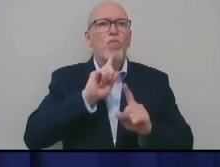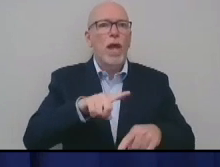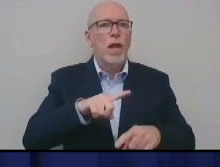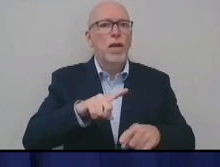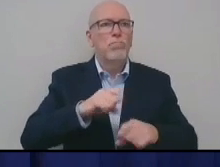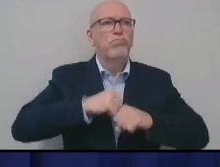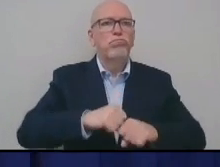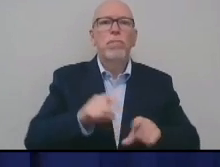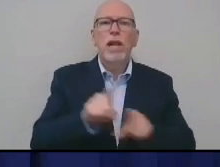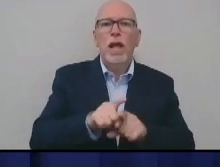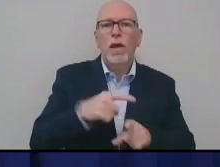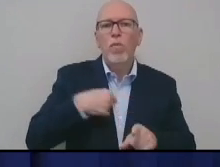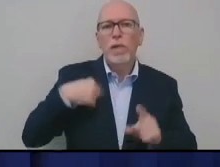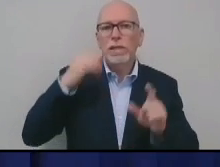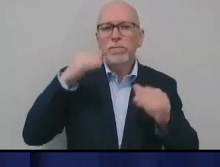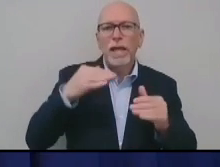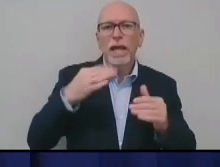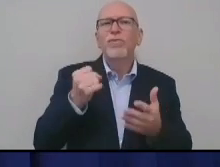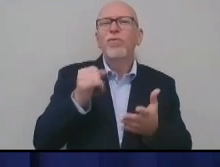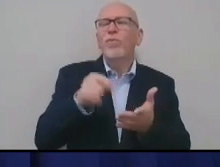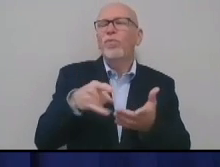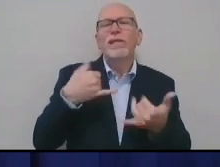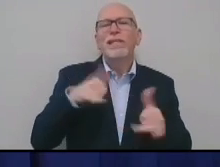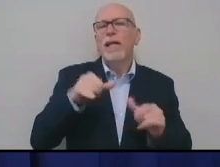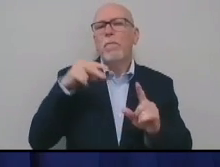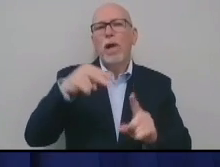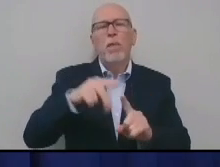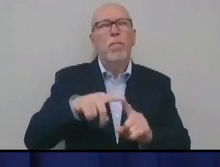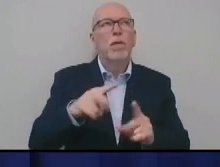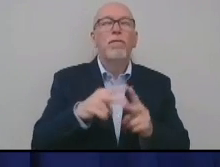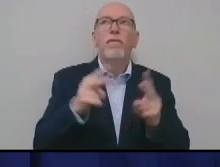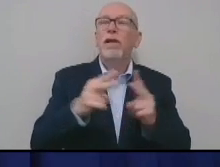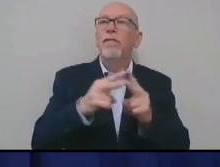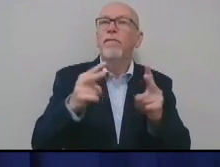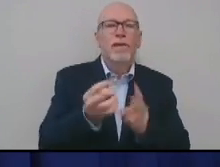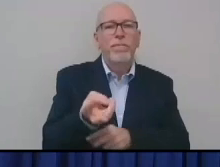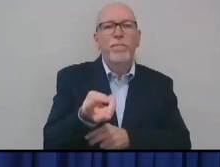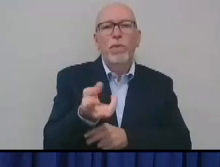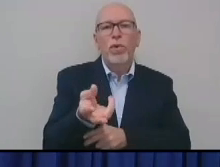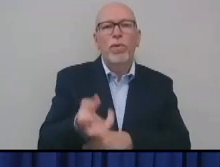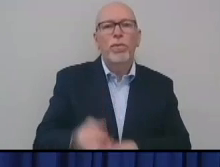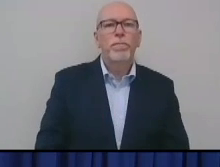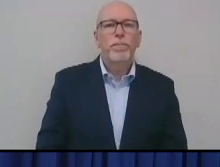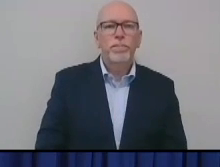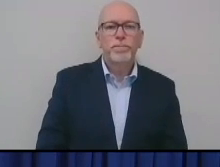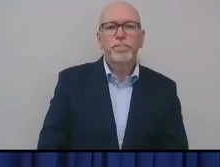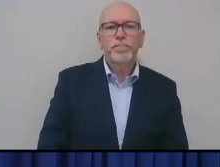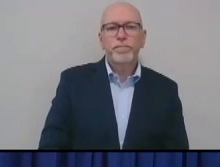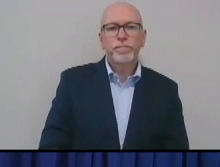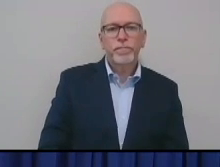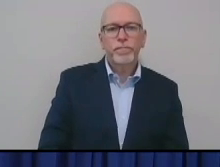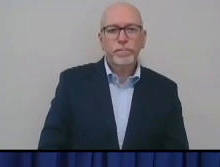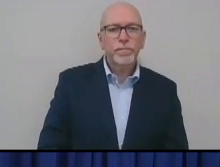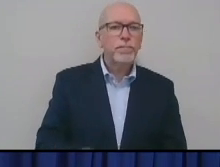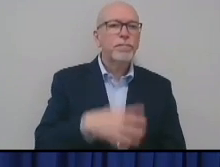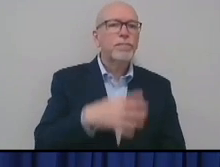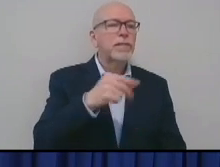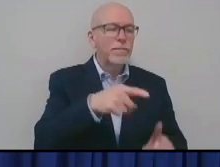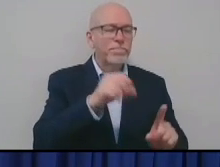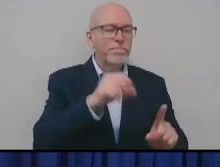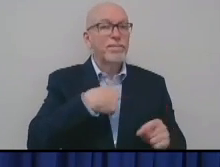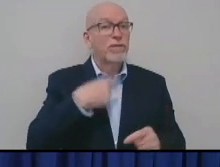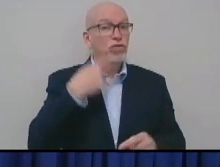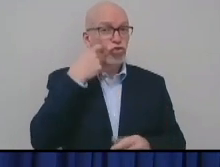to monitor it, but it still remains very, very small. And Whitney, yes, I just learned of